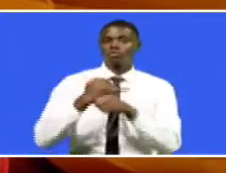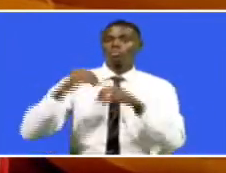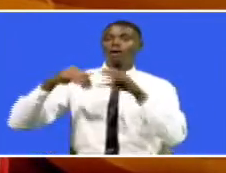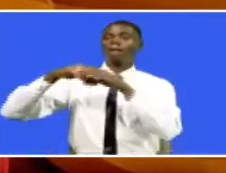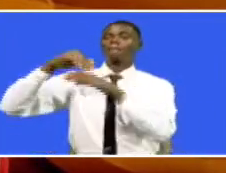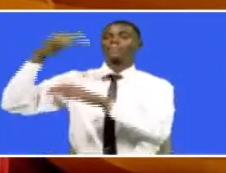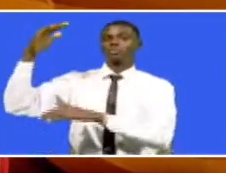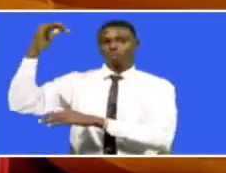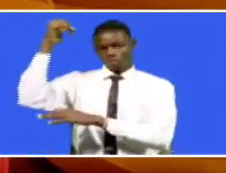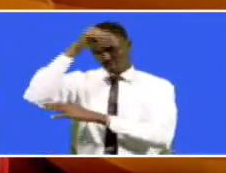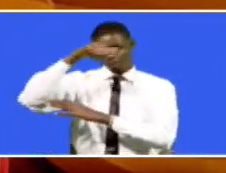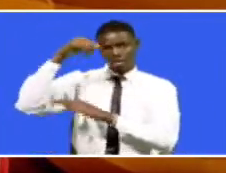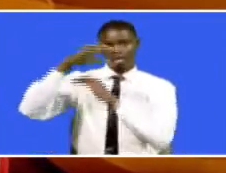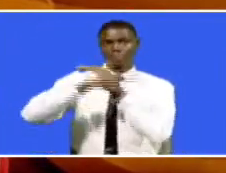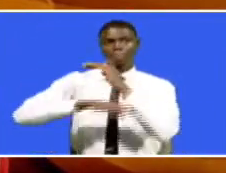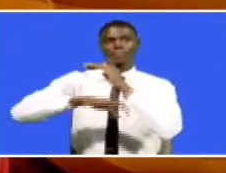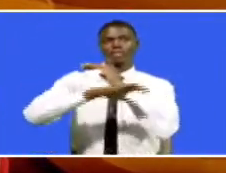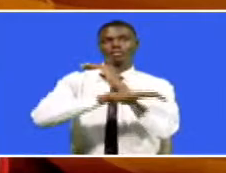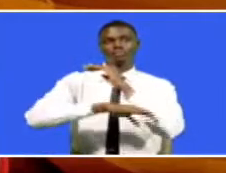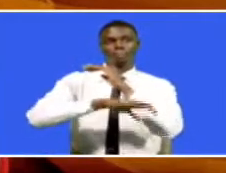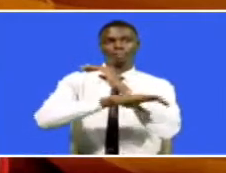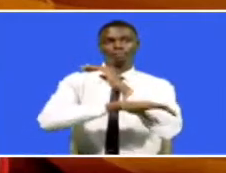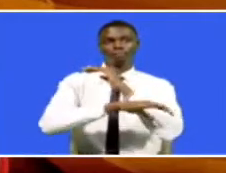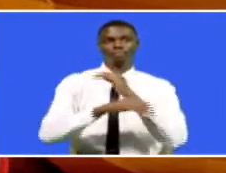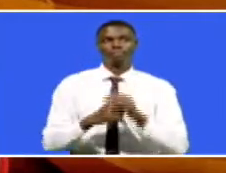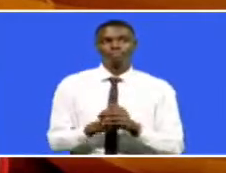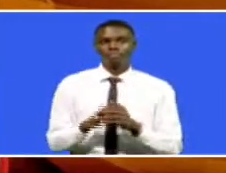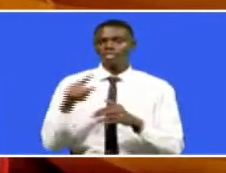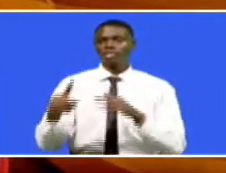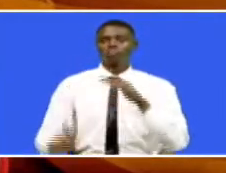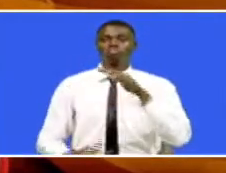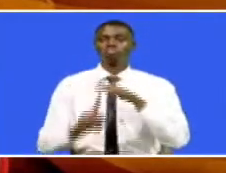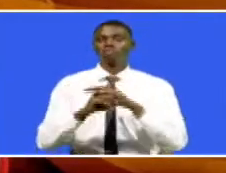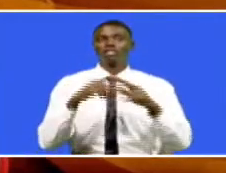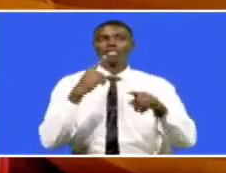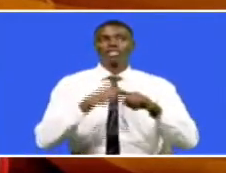ughaibuni na hasa nchi za Uarabuni. Haya yalijitokeza wakati wa hafla ya mazishi